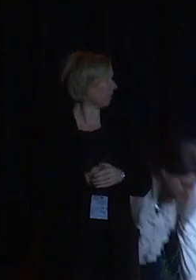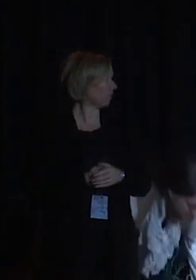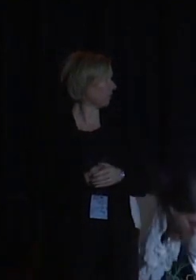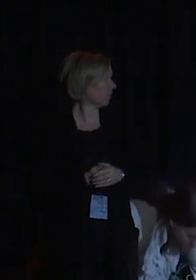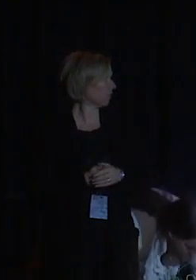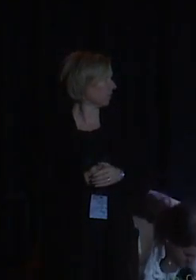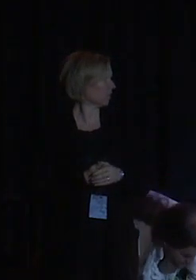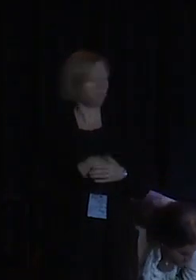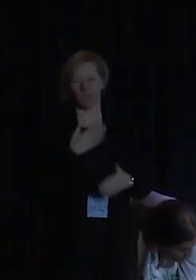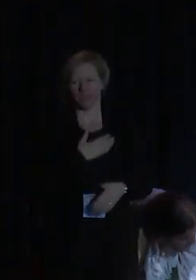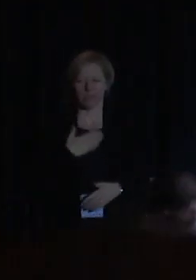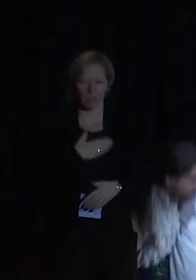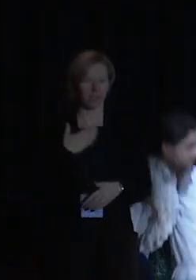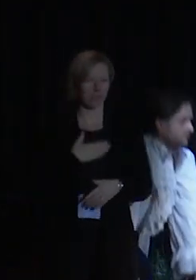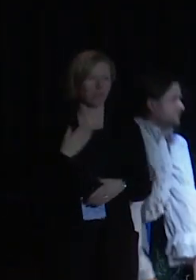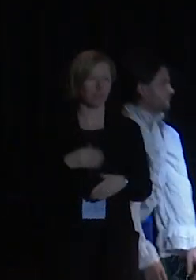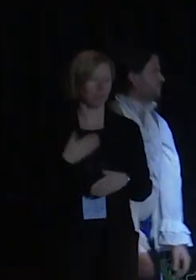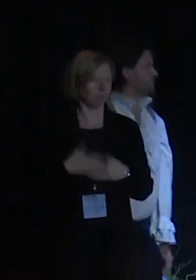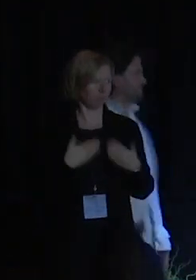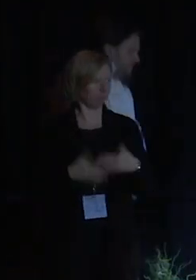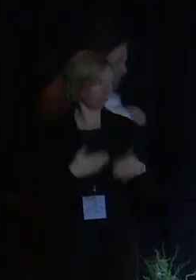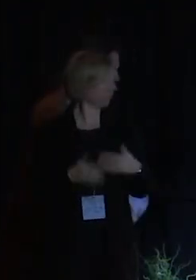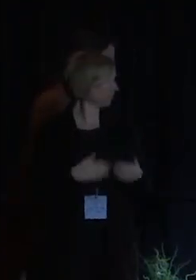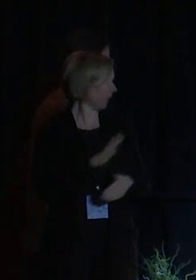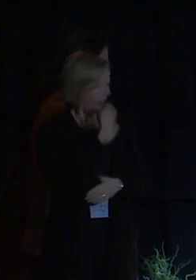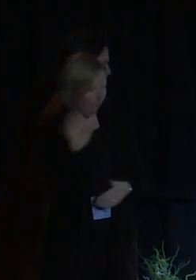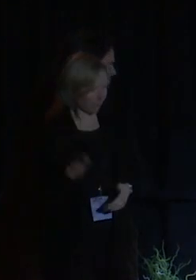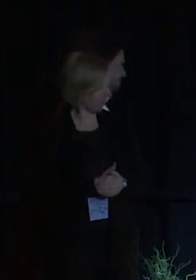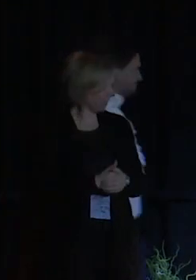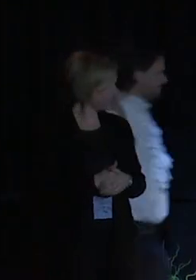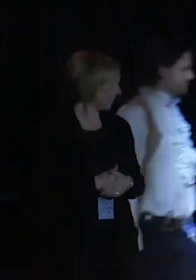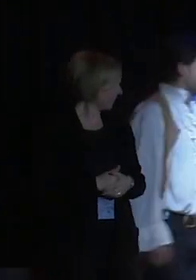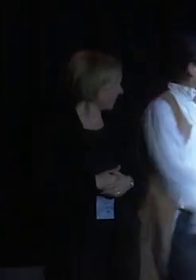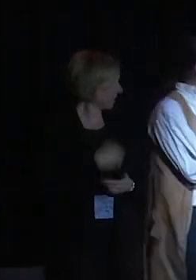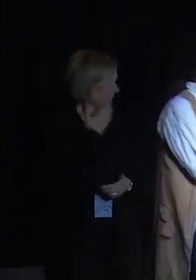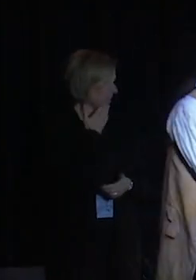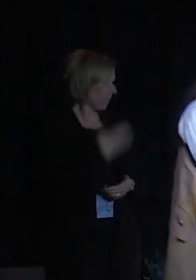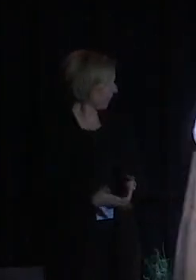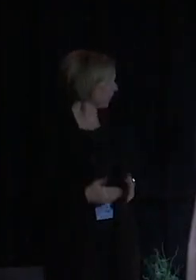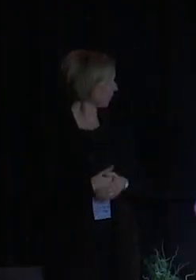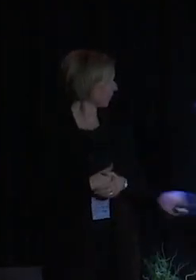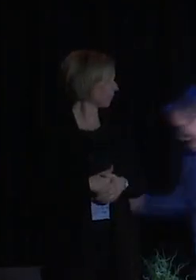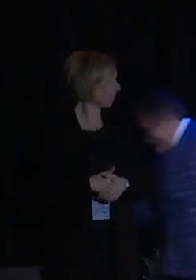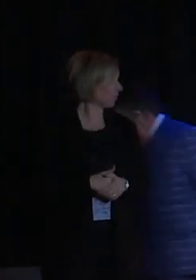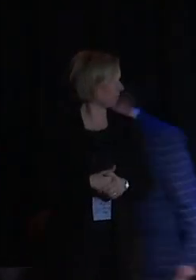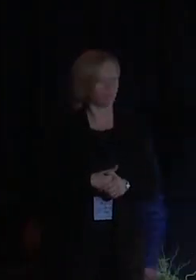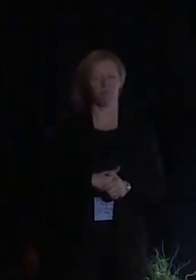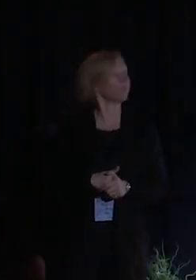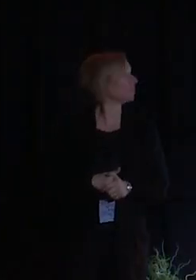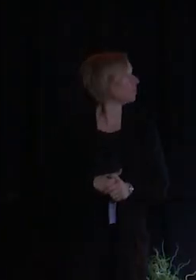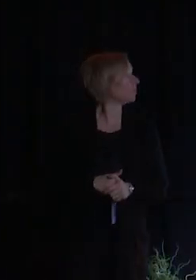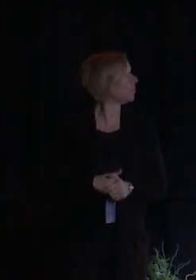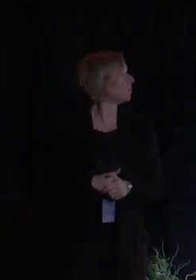Sorry. Yay. Sorry, there were so many slides. Hi. Hello. You want this? Yeah, she does. Thank you.